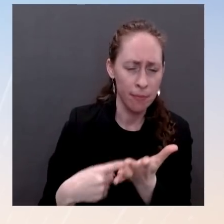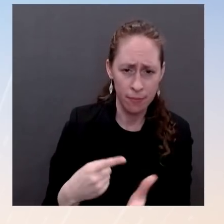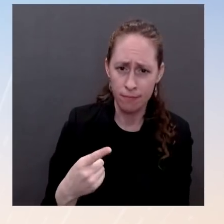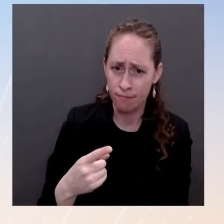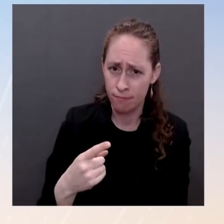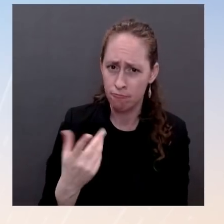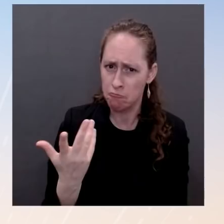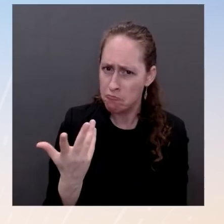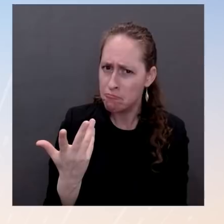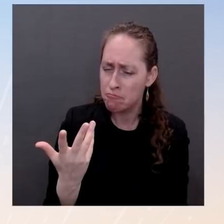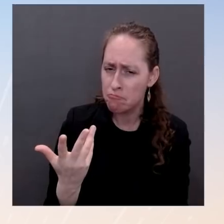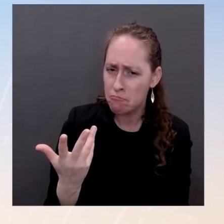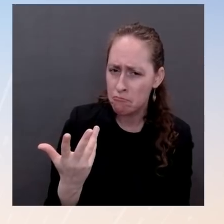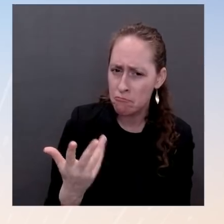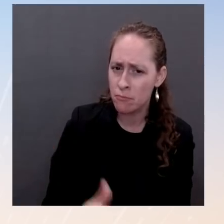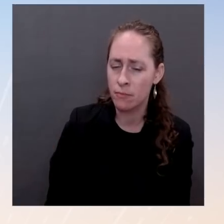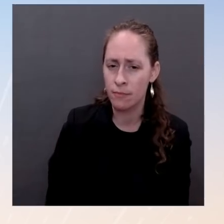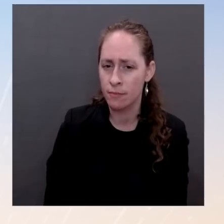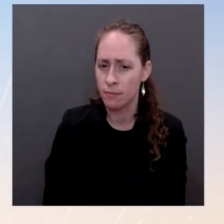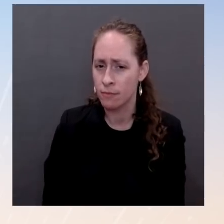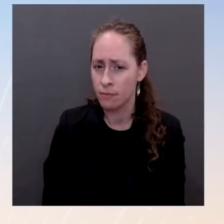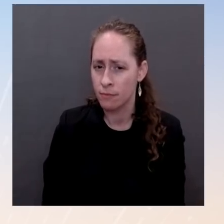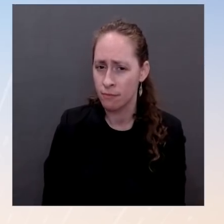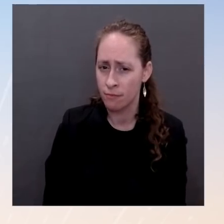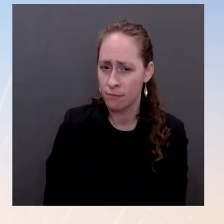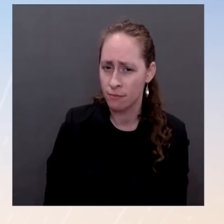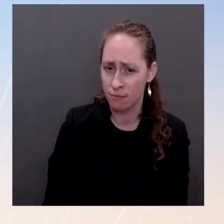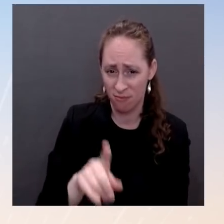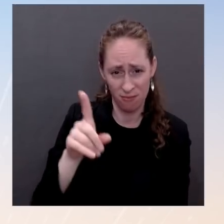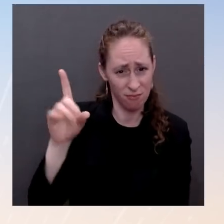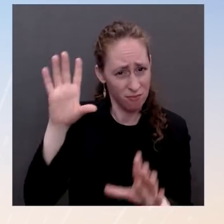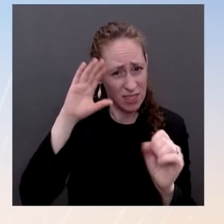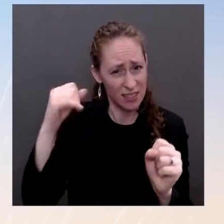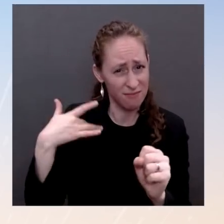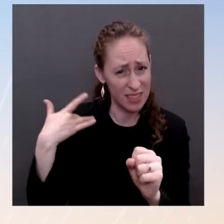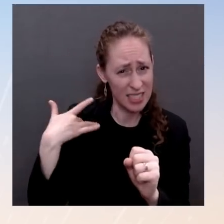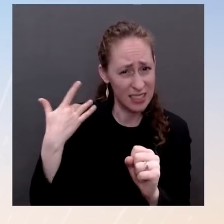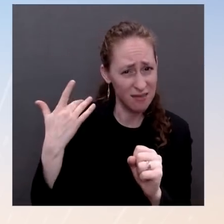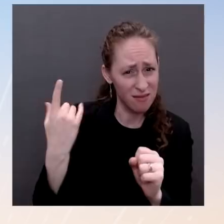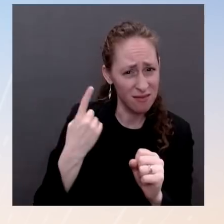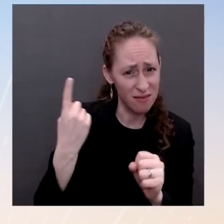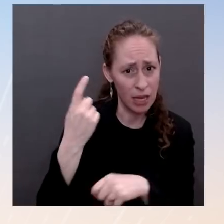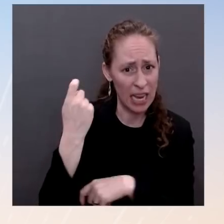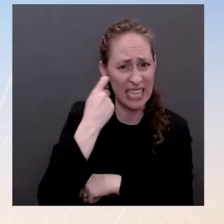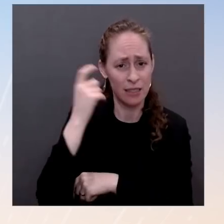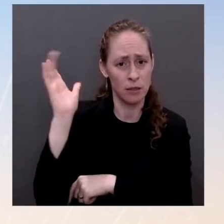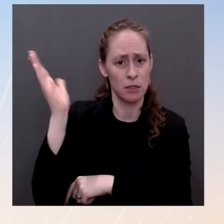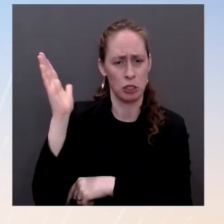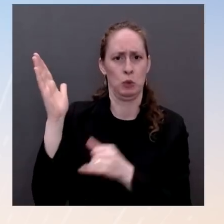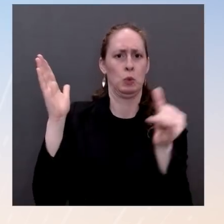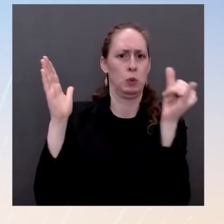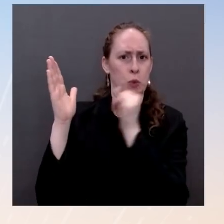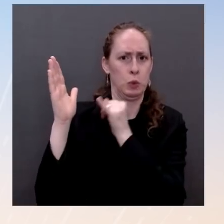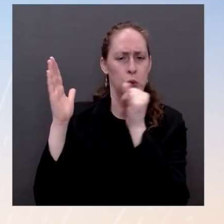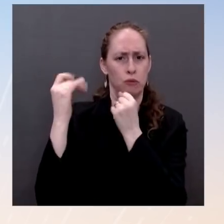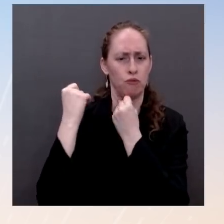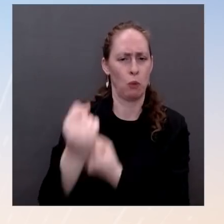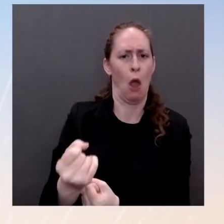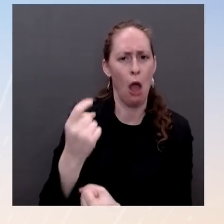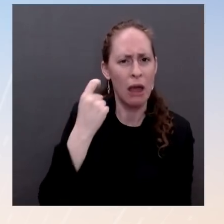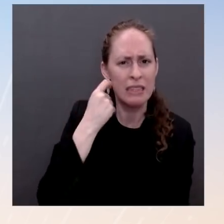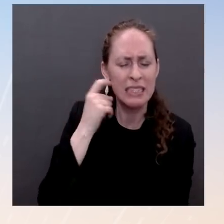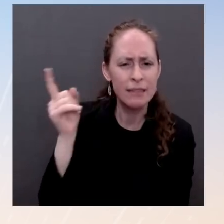language. Well, the president also conveyed it would be positive if it was verified that they pulled back their troops. And certainly the